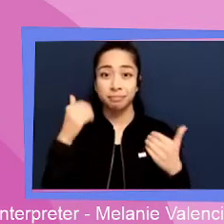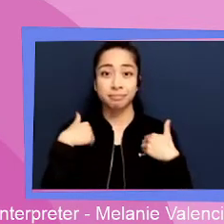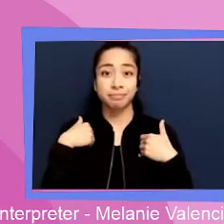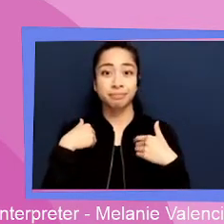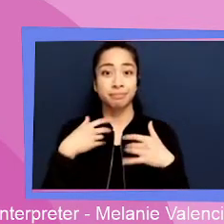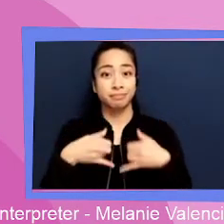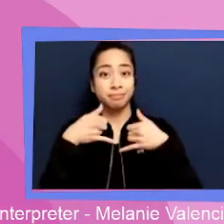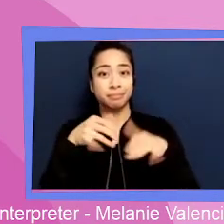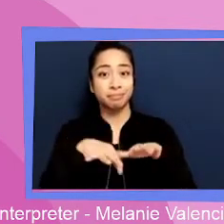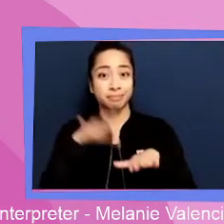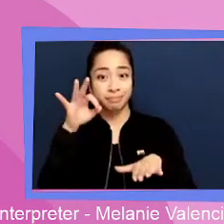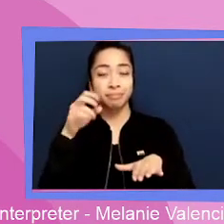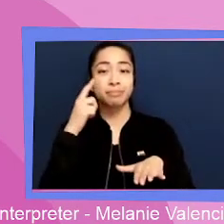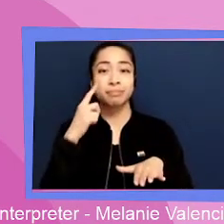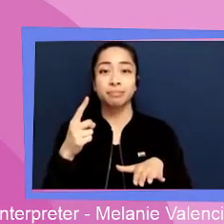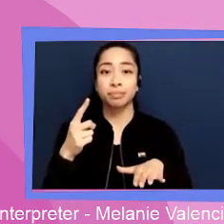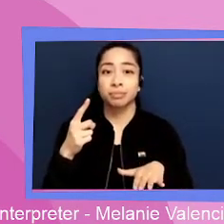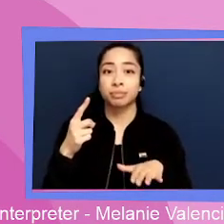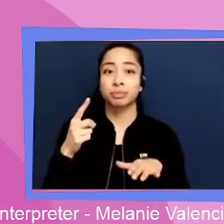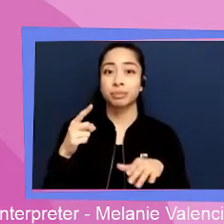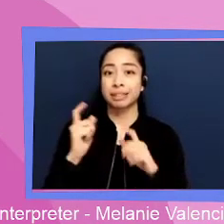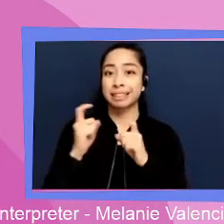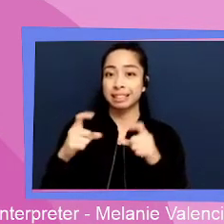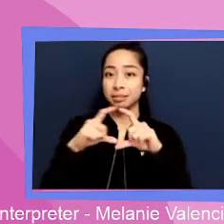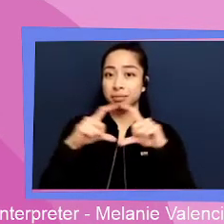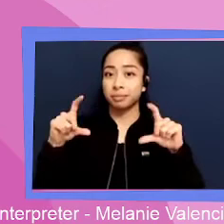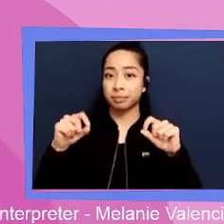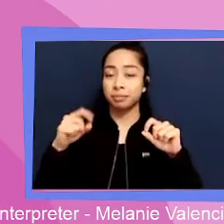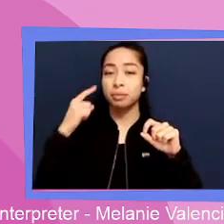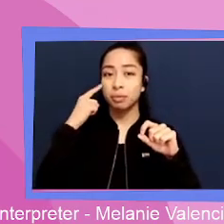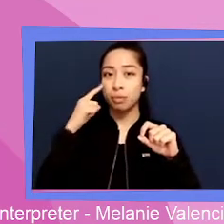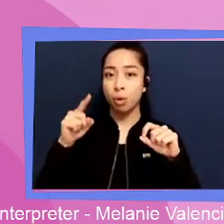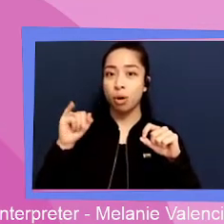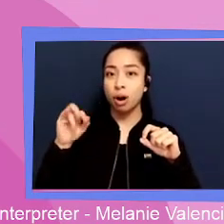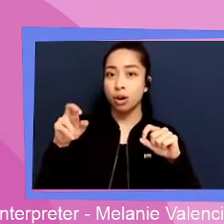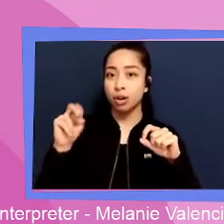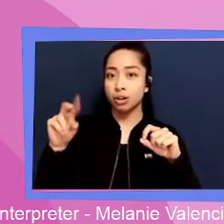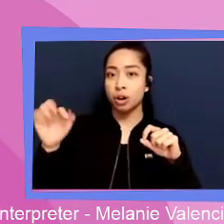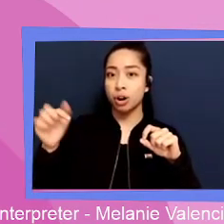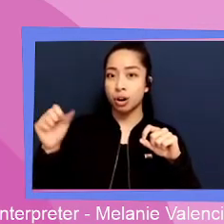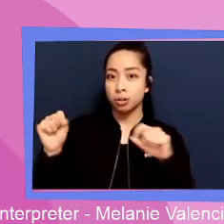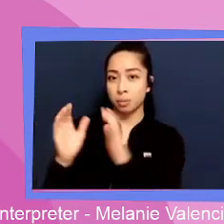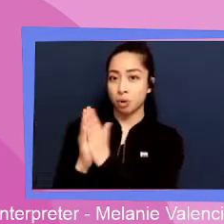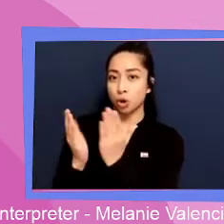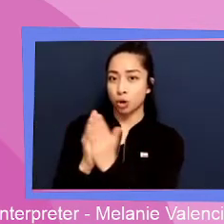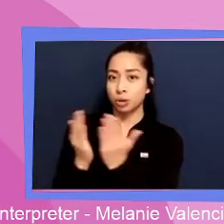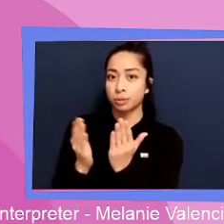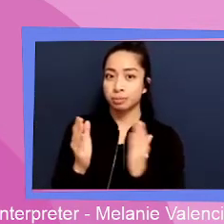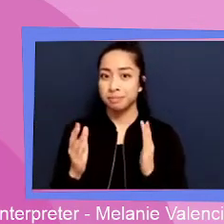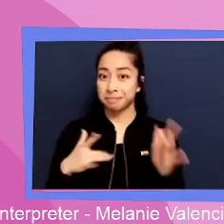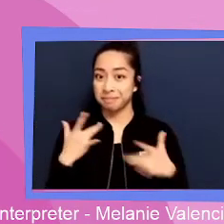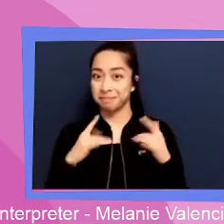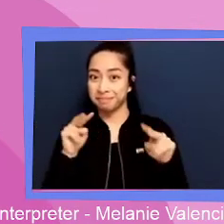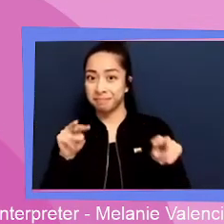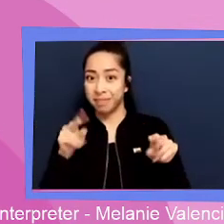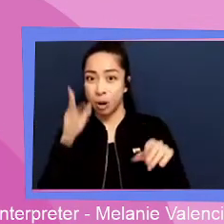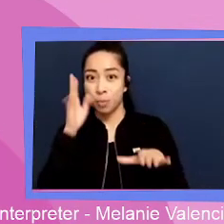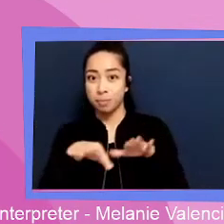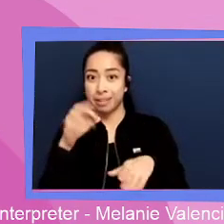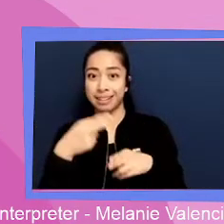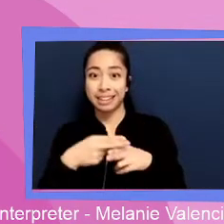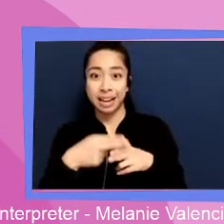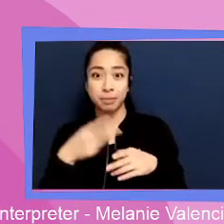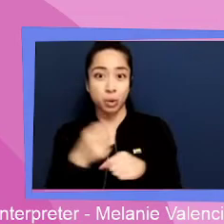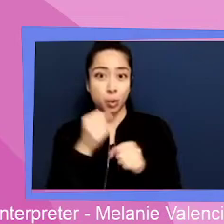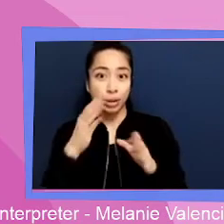gift certificates to Iron Dog Books. We'll be doing a drawing for that around 7:30, so get excited. But I want